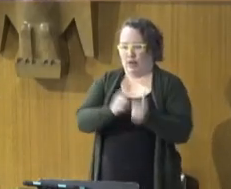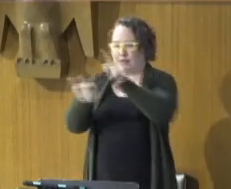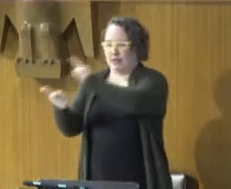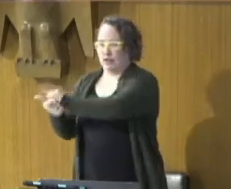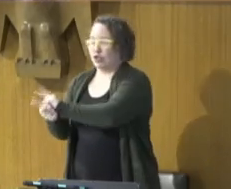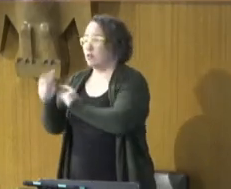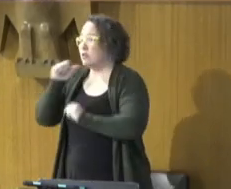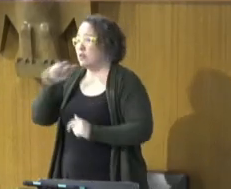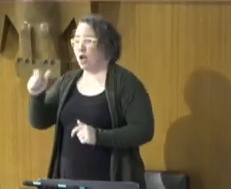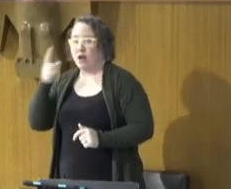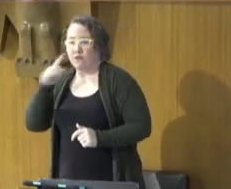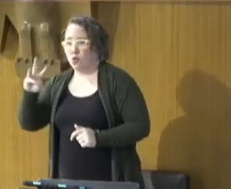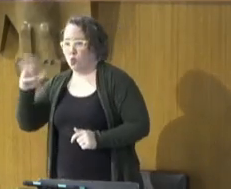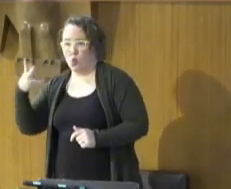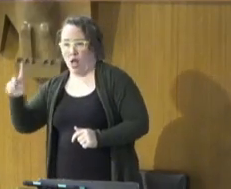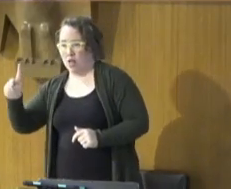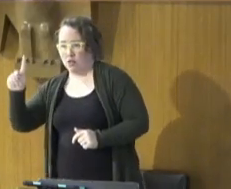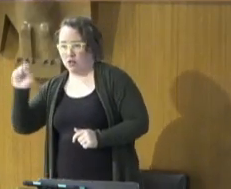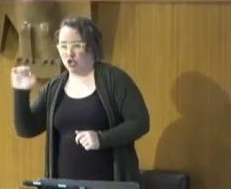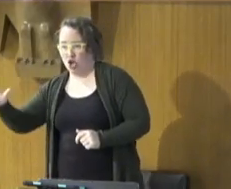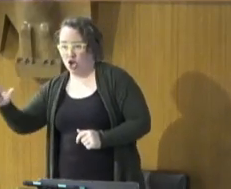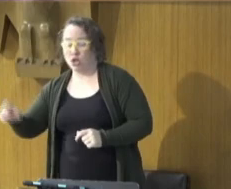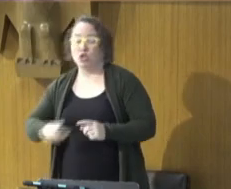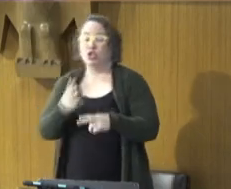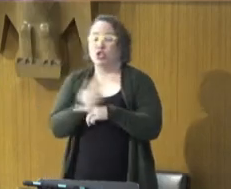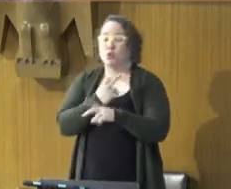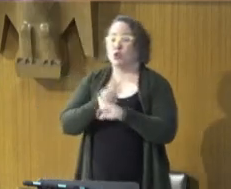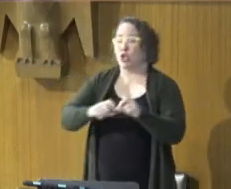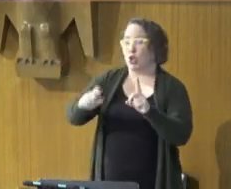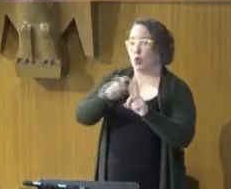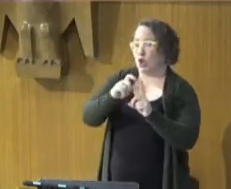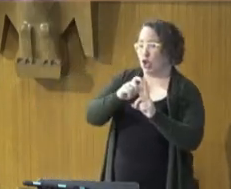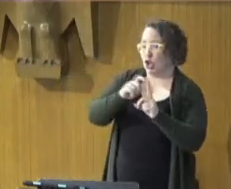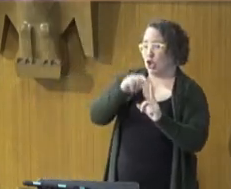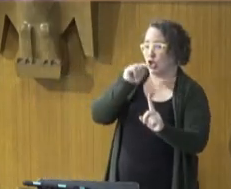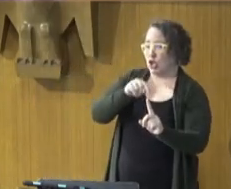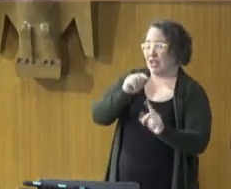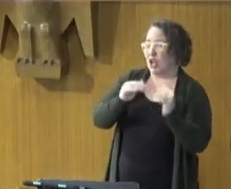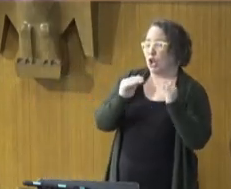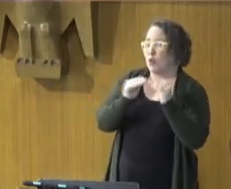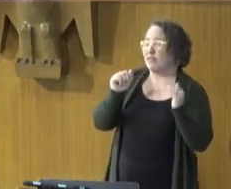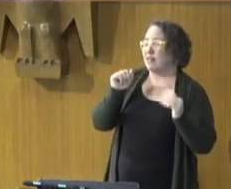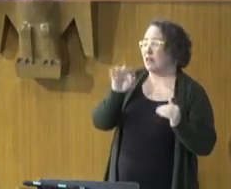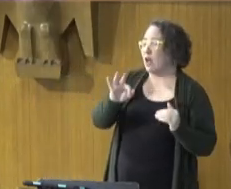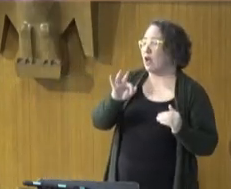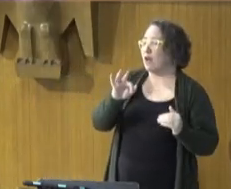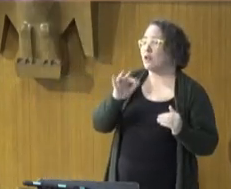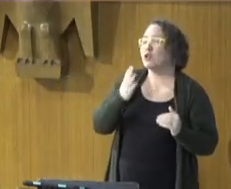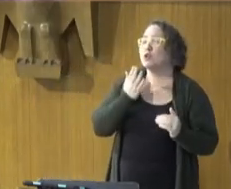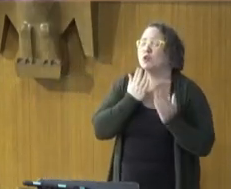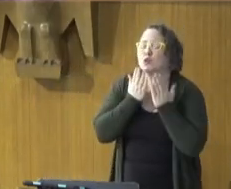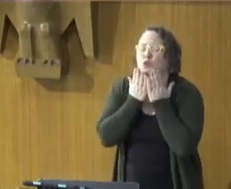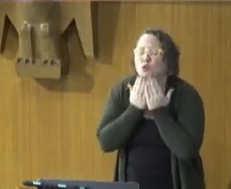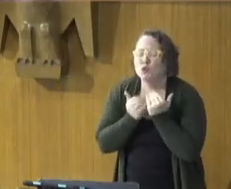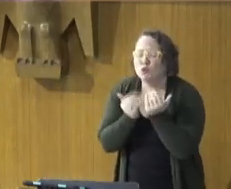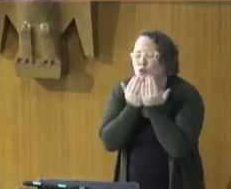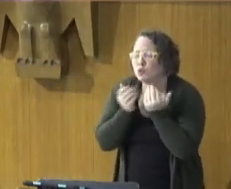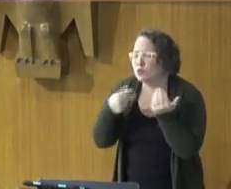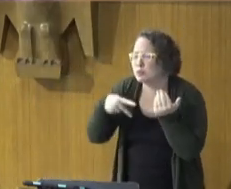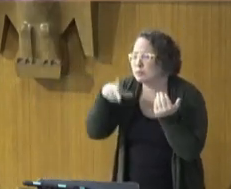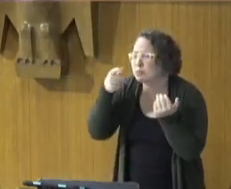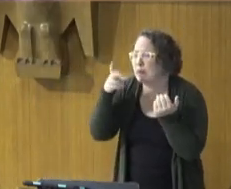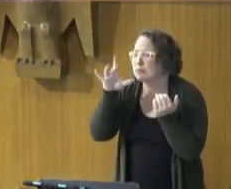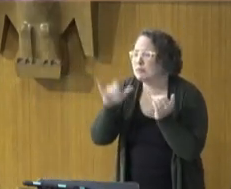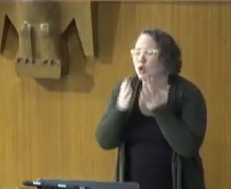dogs in Jesus' time. He uses a diminutive, the equivalent of cute little puppy. The